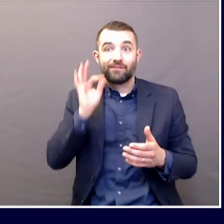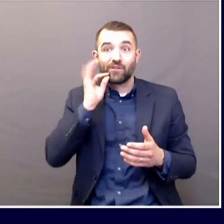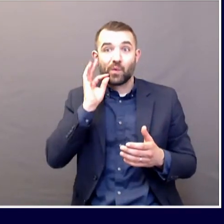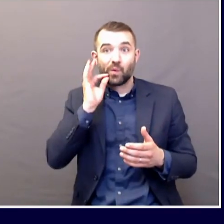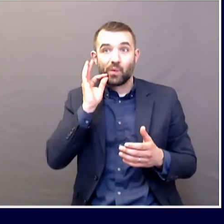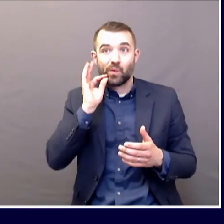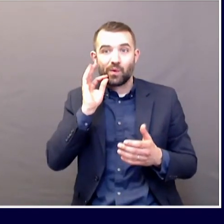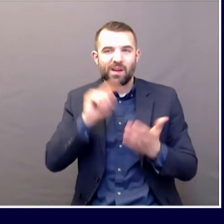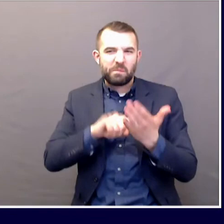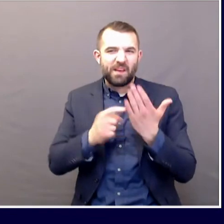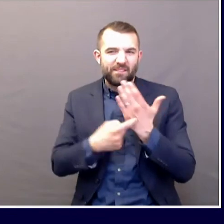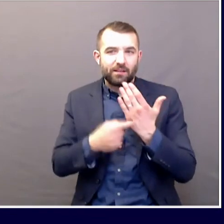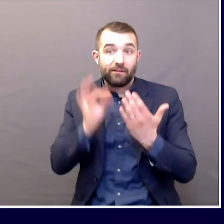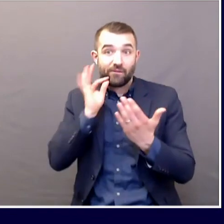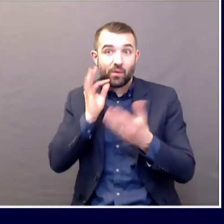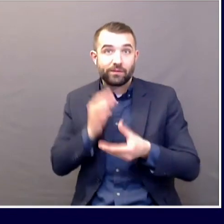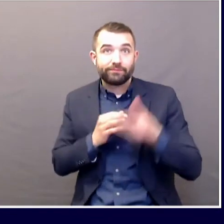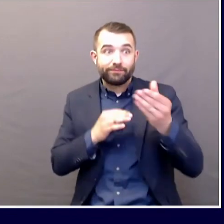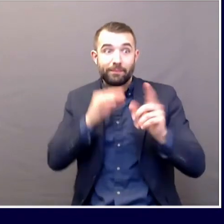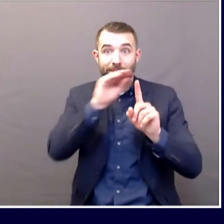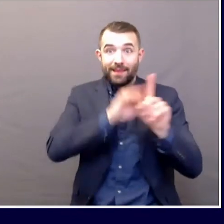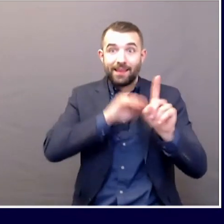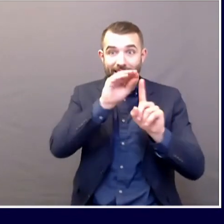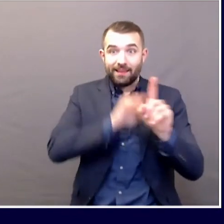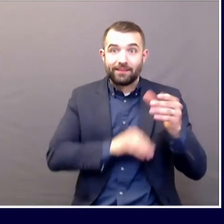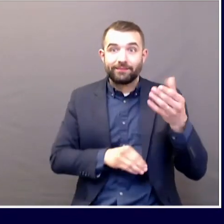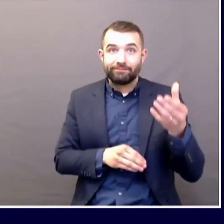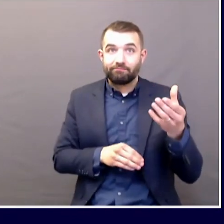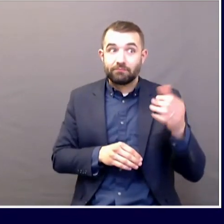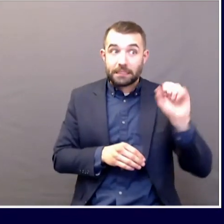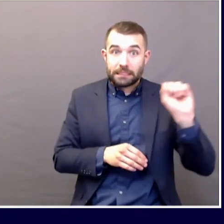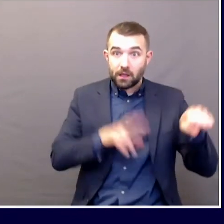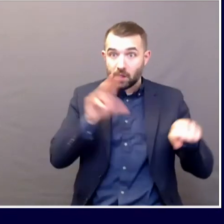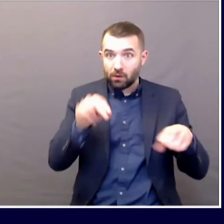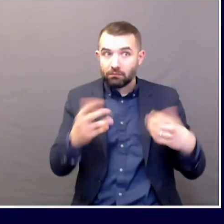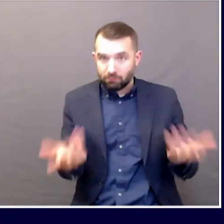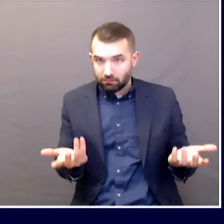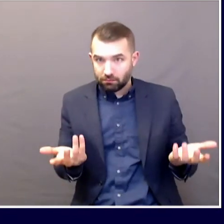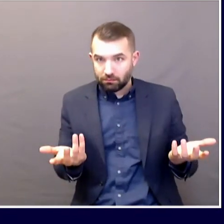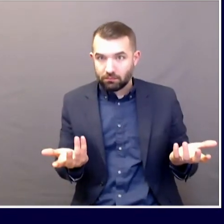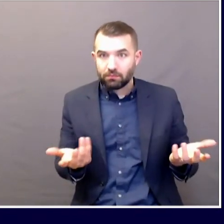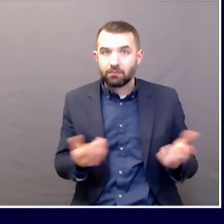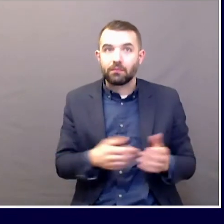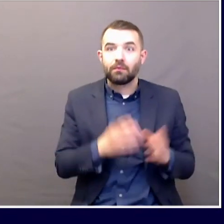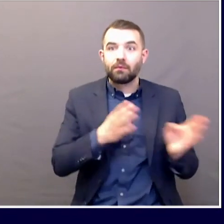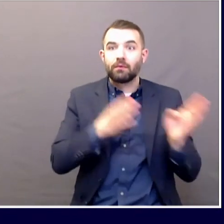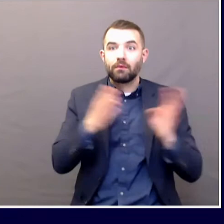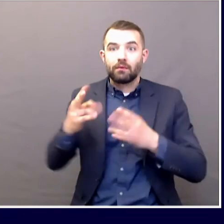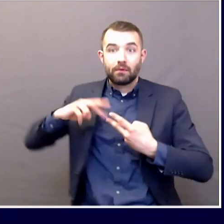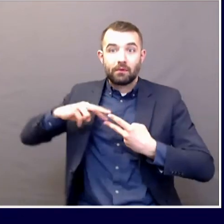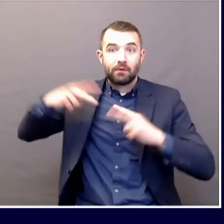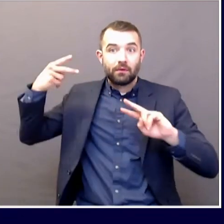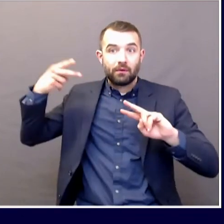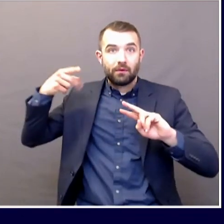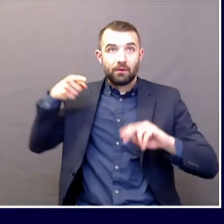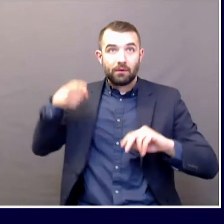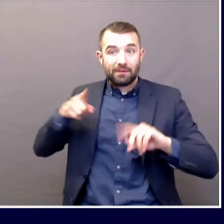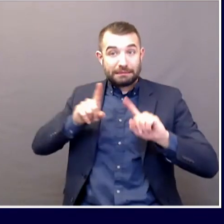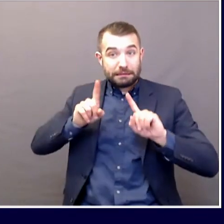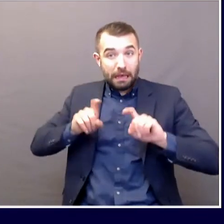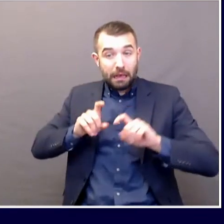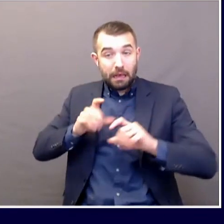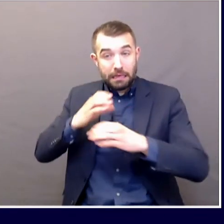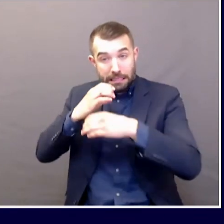no. Pretty straightforward. Genetic sequencing is a lot harder. Genetic sequencing is like handing someone a